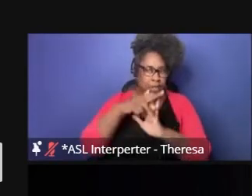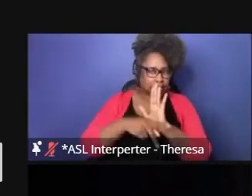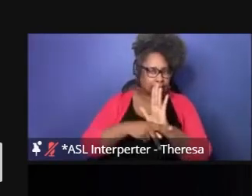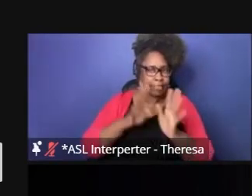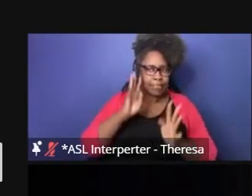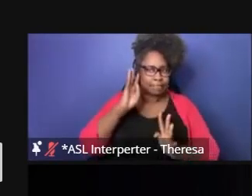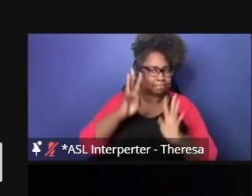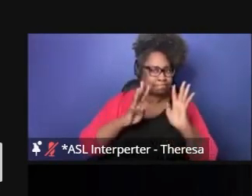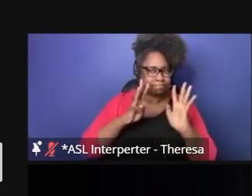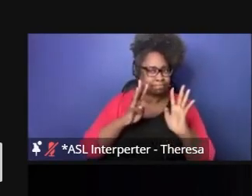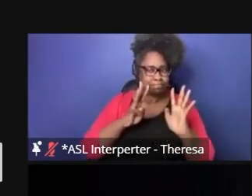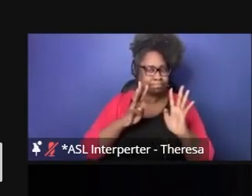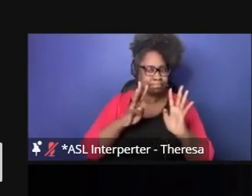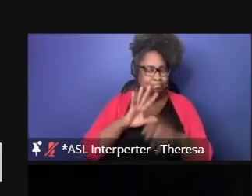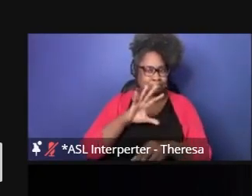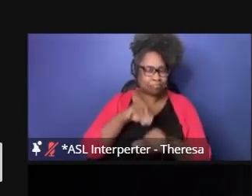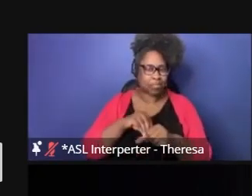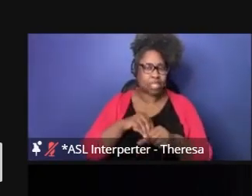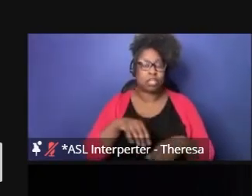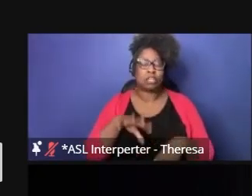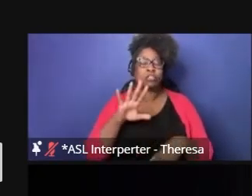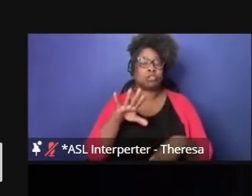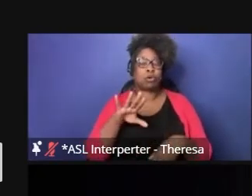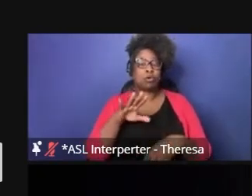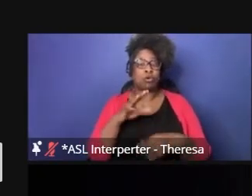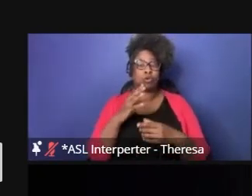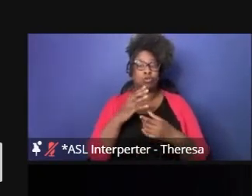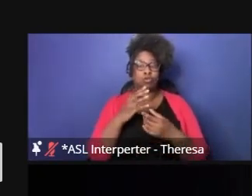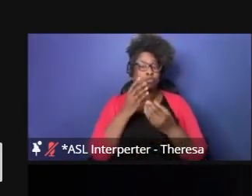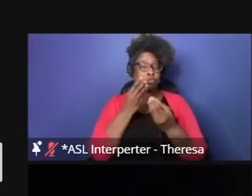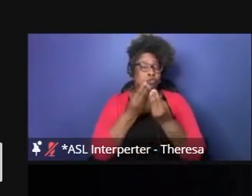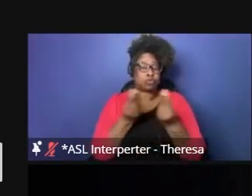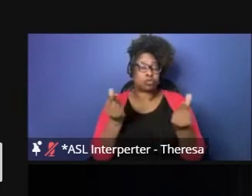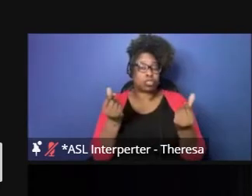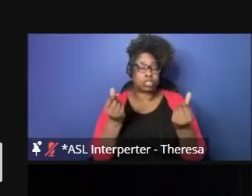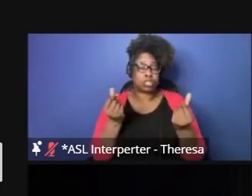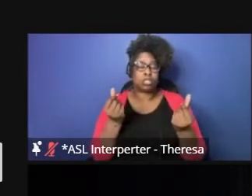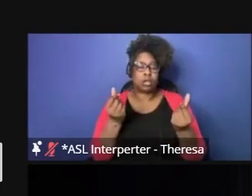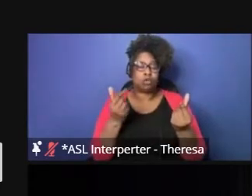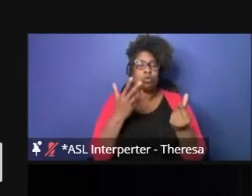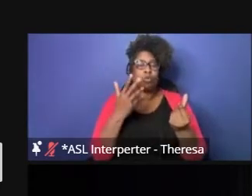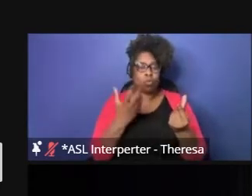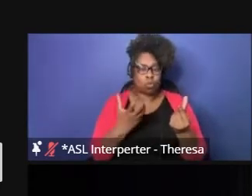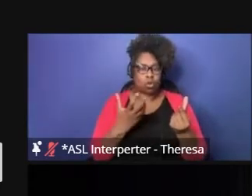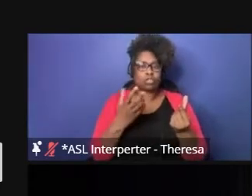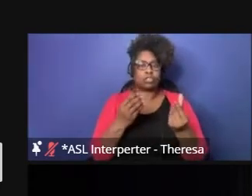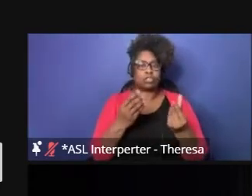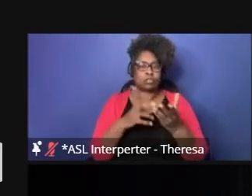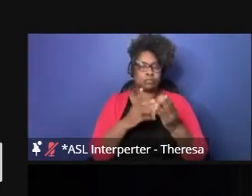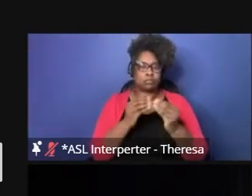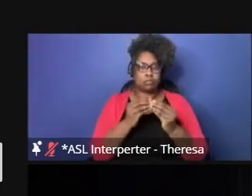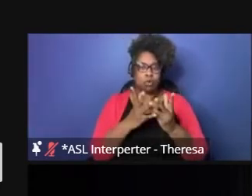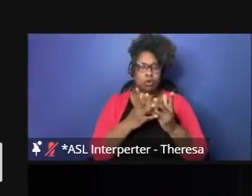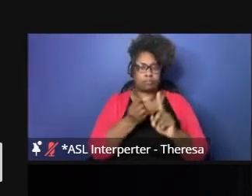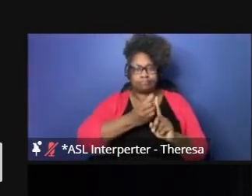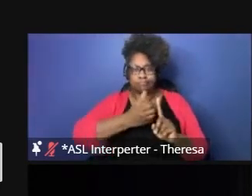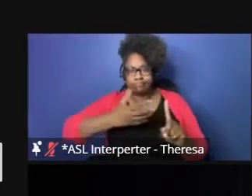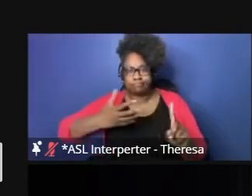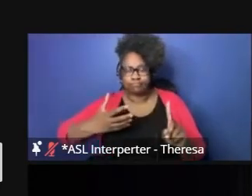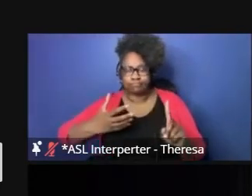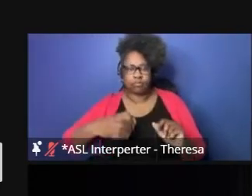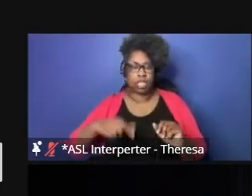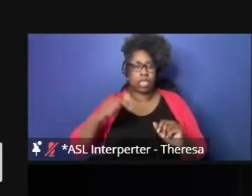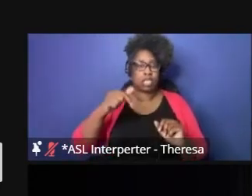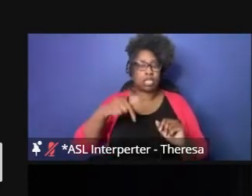So the solution is extending this. We create an inclusive council that's modeled after the